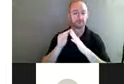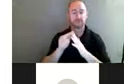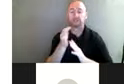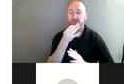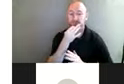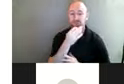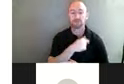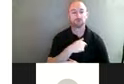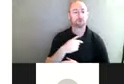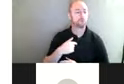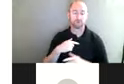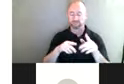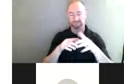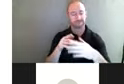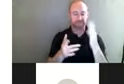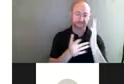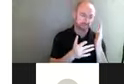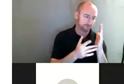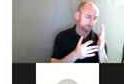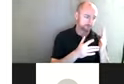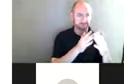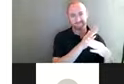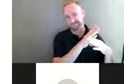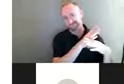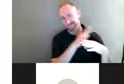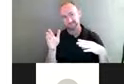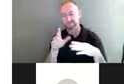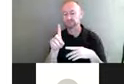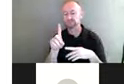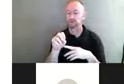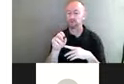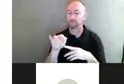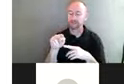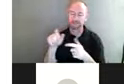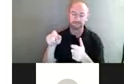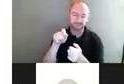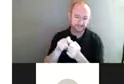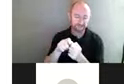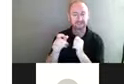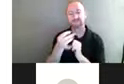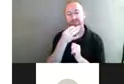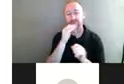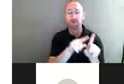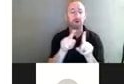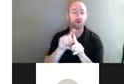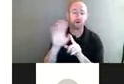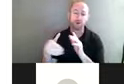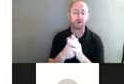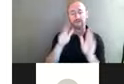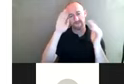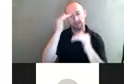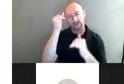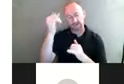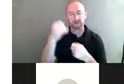and we span a broad range of technical and domain-specific expertise, but we're all really focused on this idea of